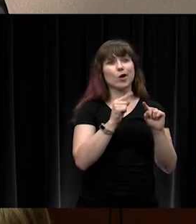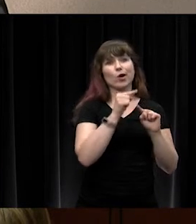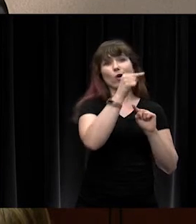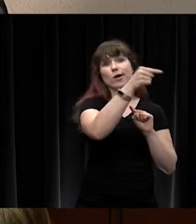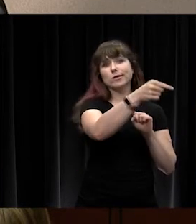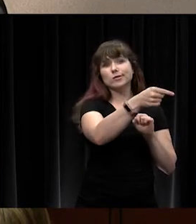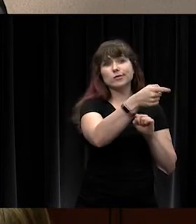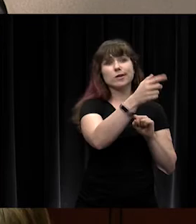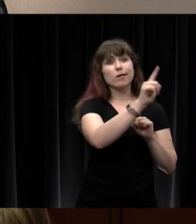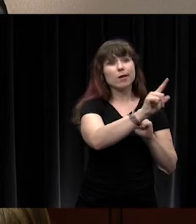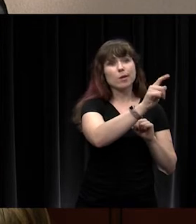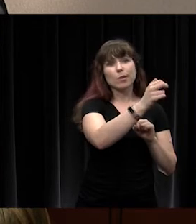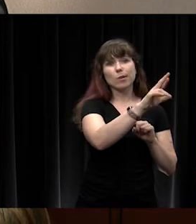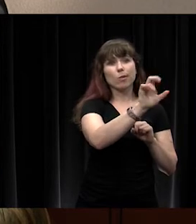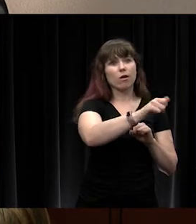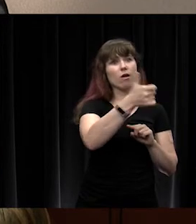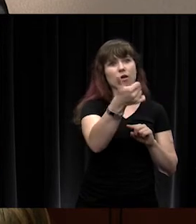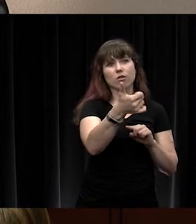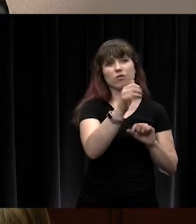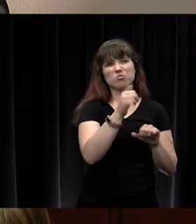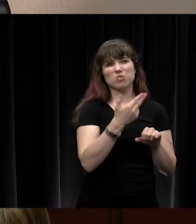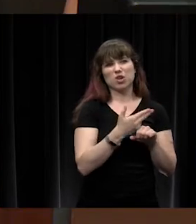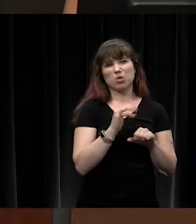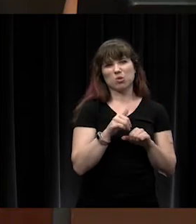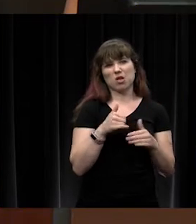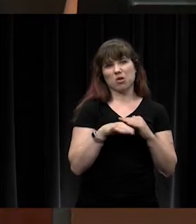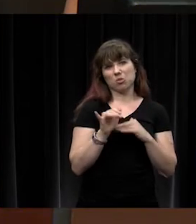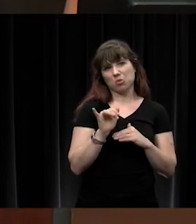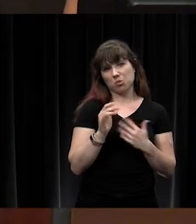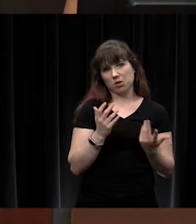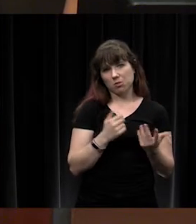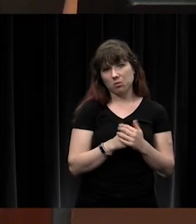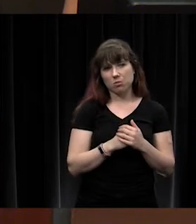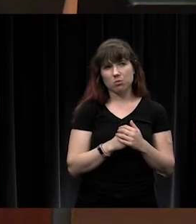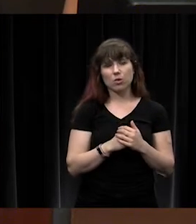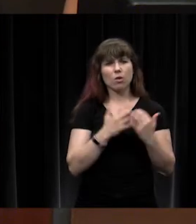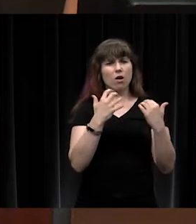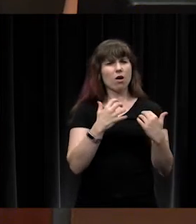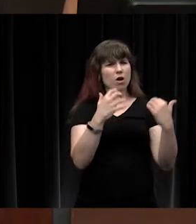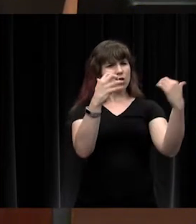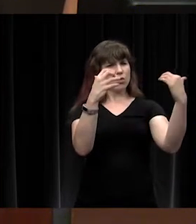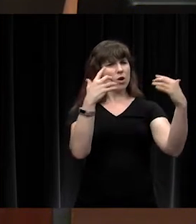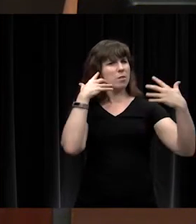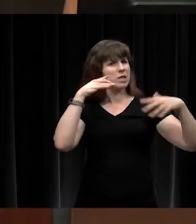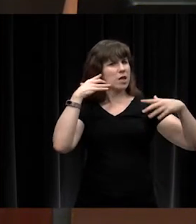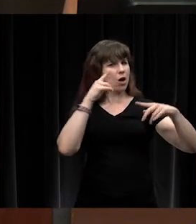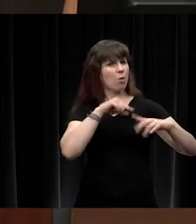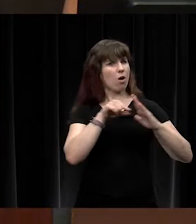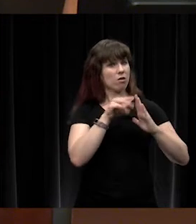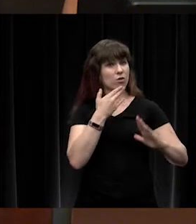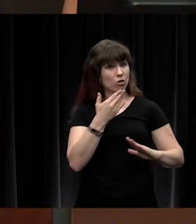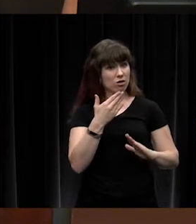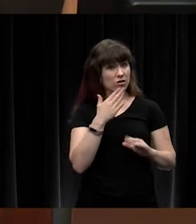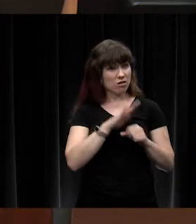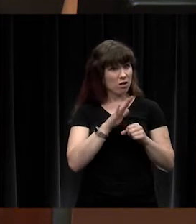yes, we can use that for additional entrance in the facility. What are the acoustics of the auditorium? Is it good for a musical? Is it good